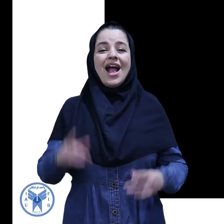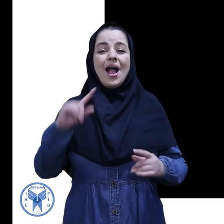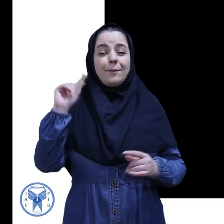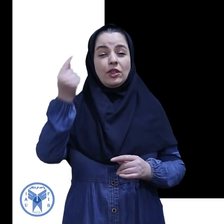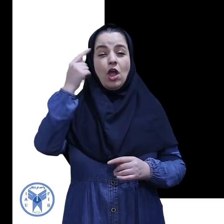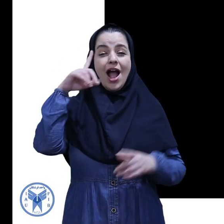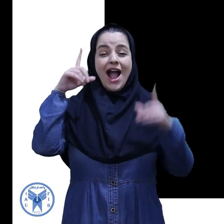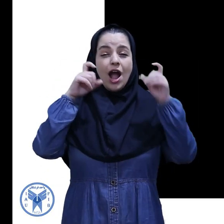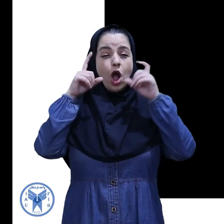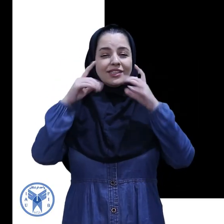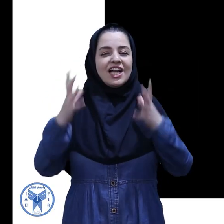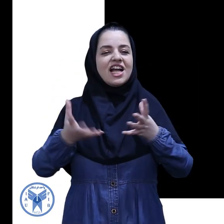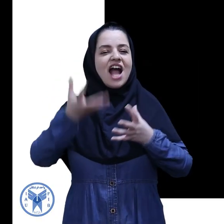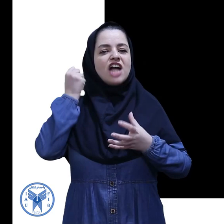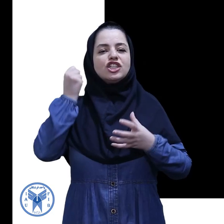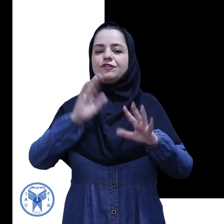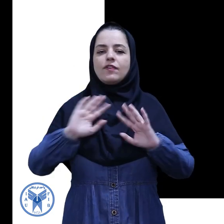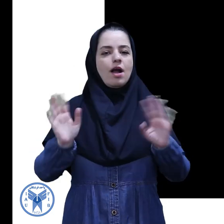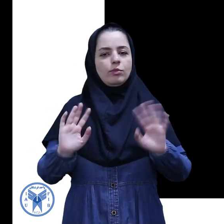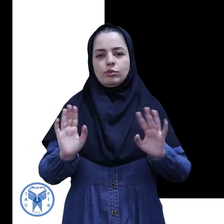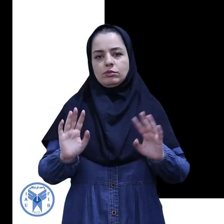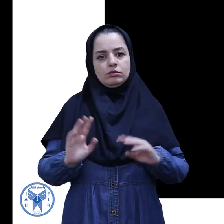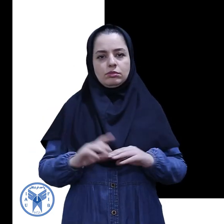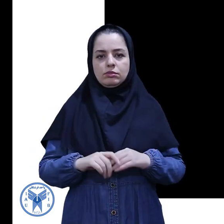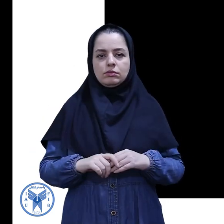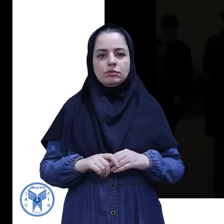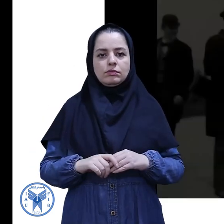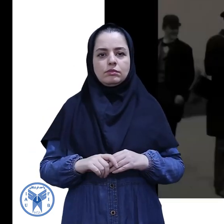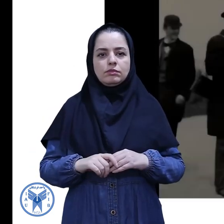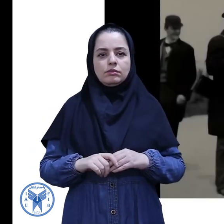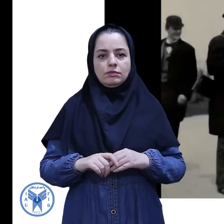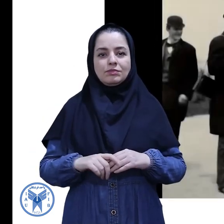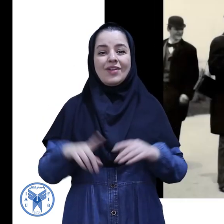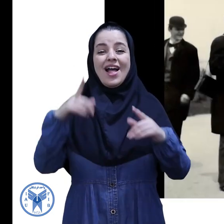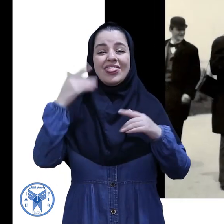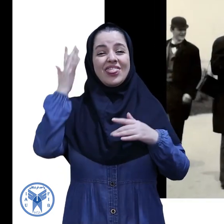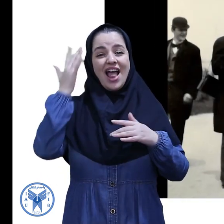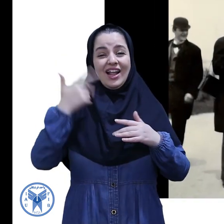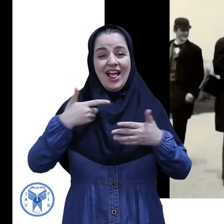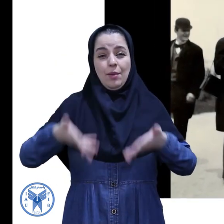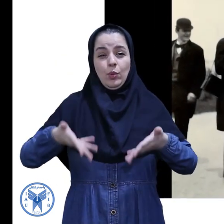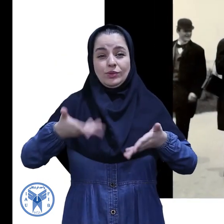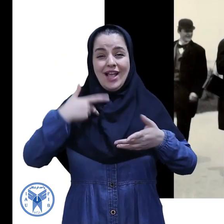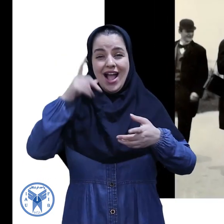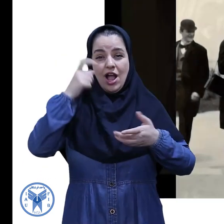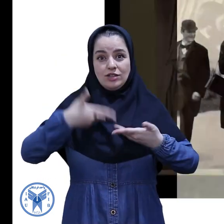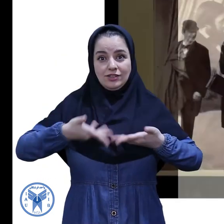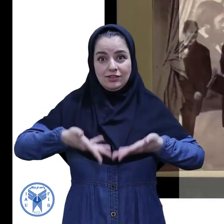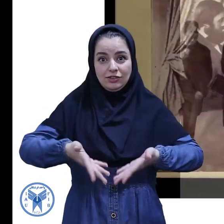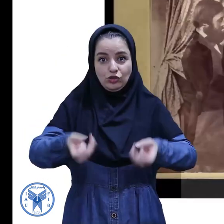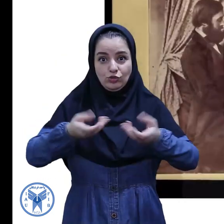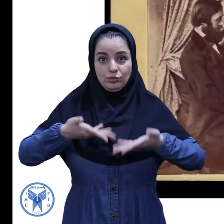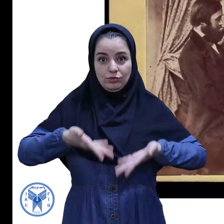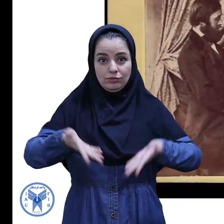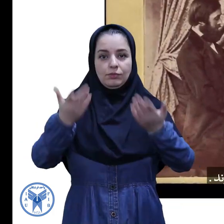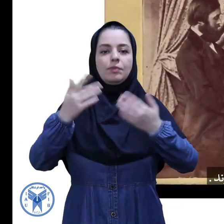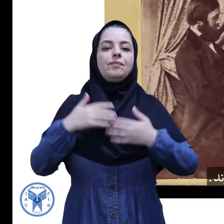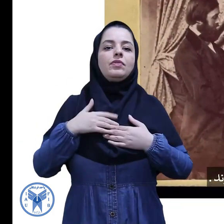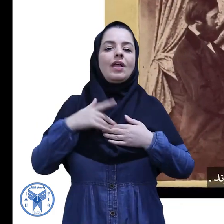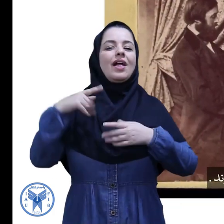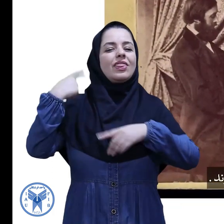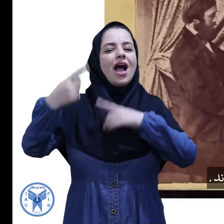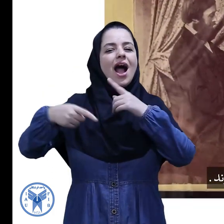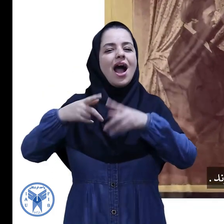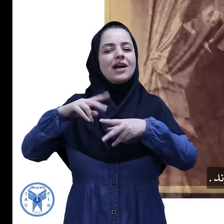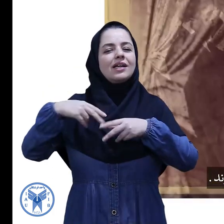The invention of photography was not one discovery that led to what we understand as photography today. There